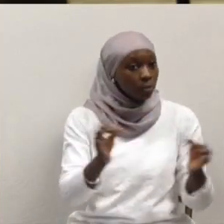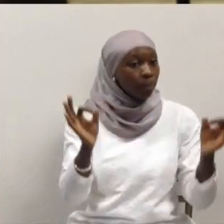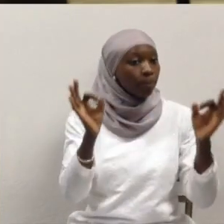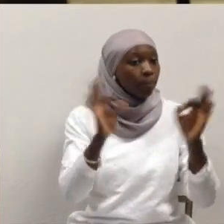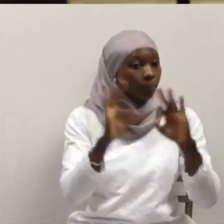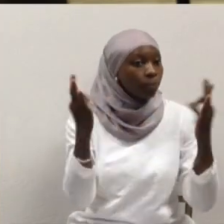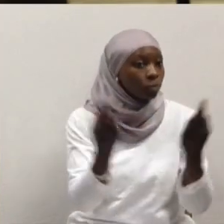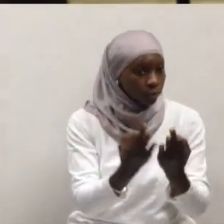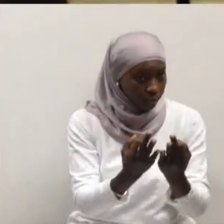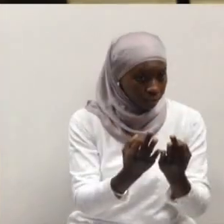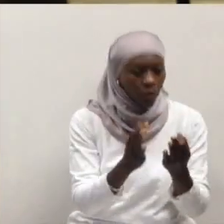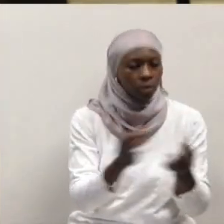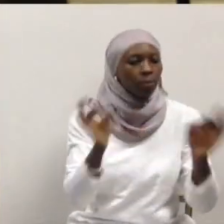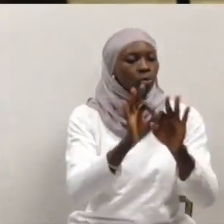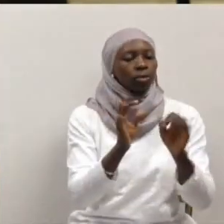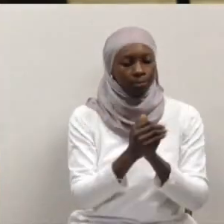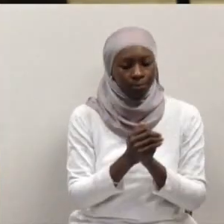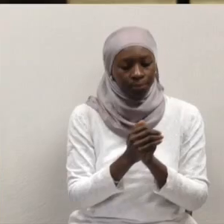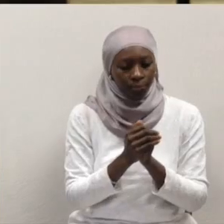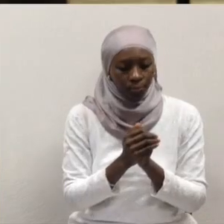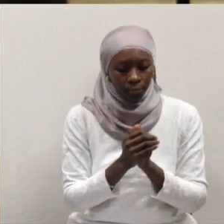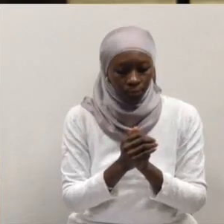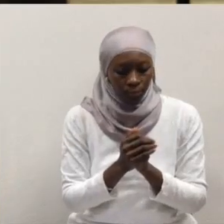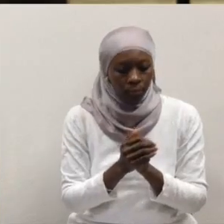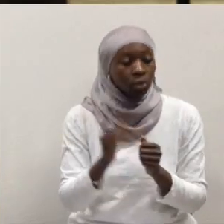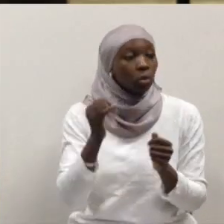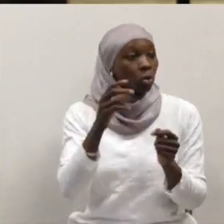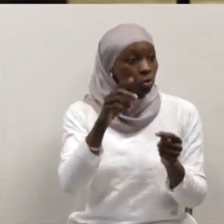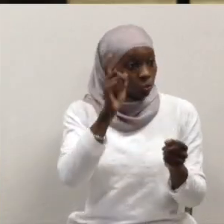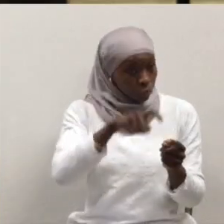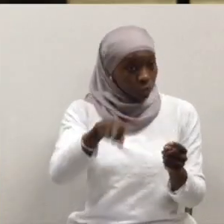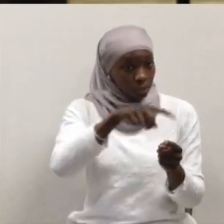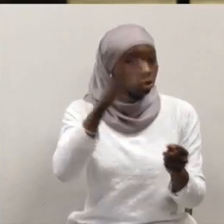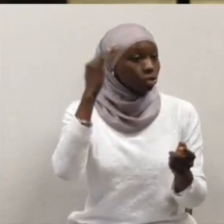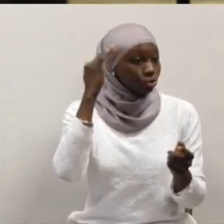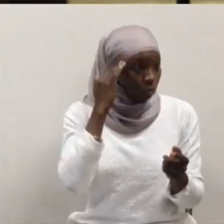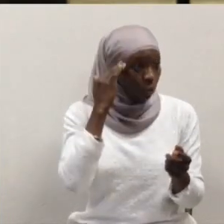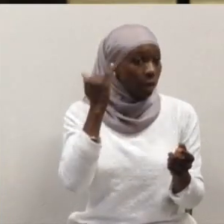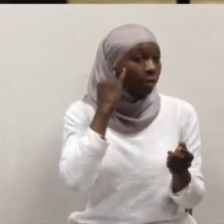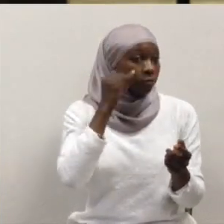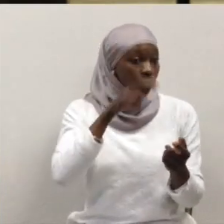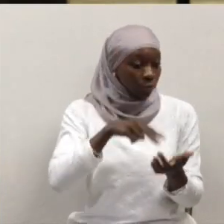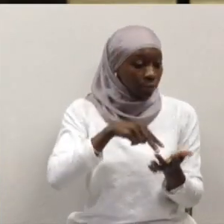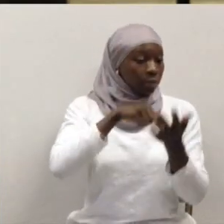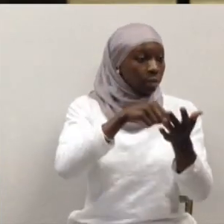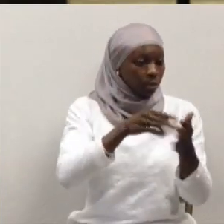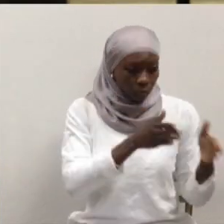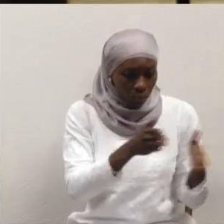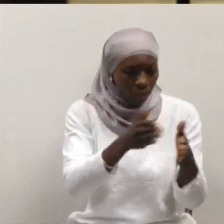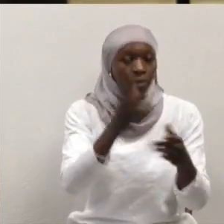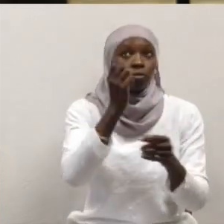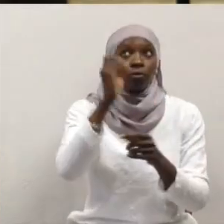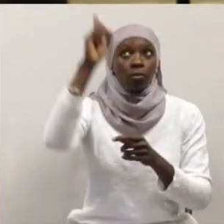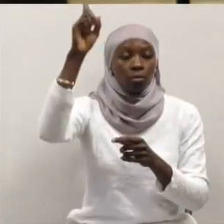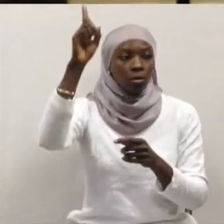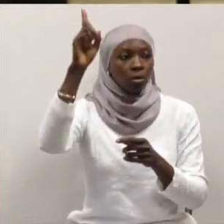stand up and you are killed in the path of Allah, you die as a martyr, shaheed. And